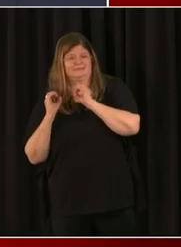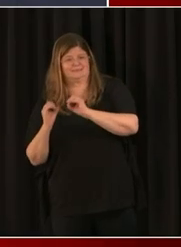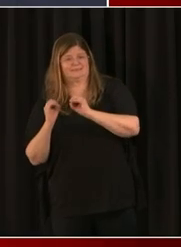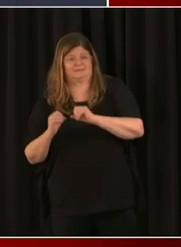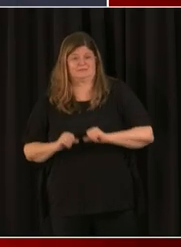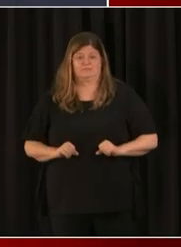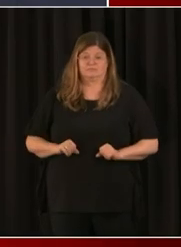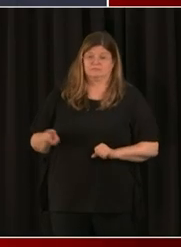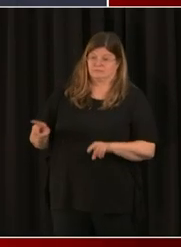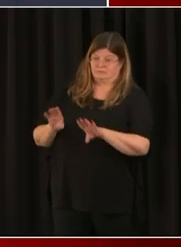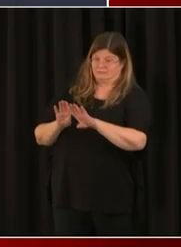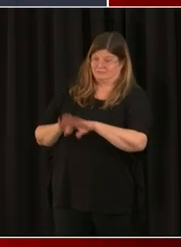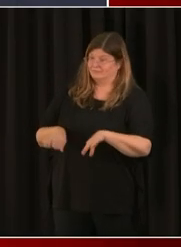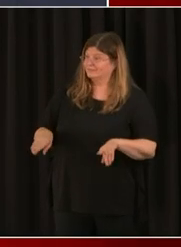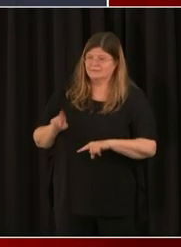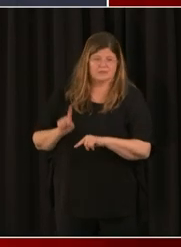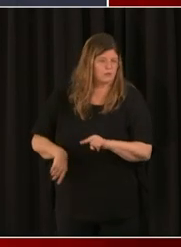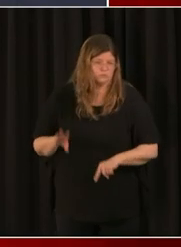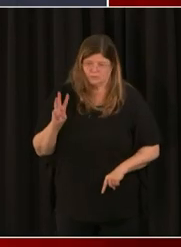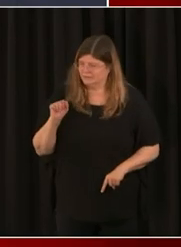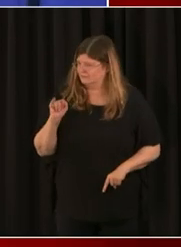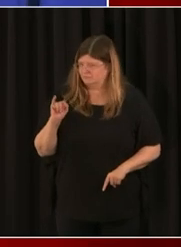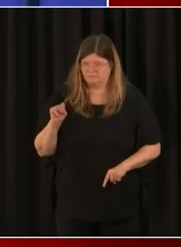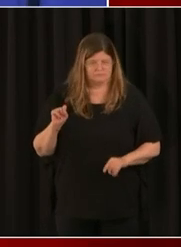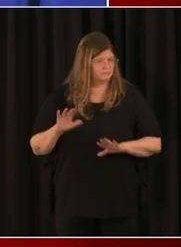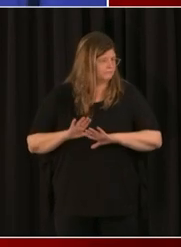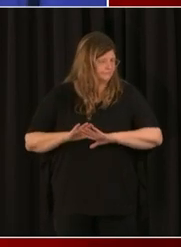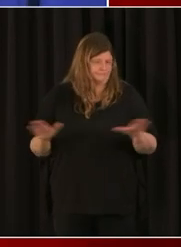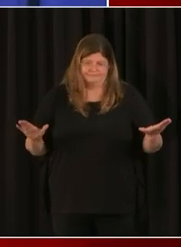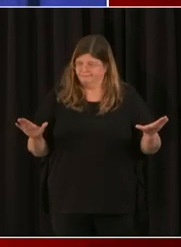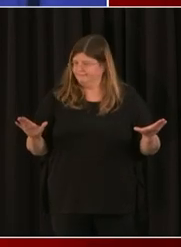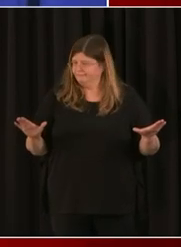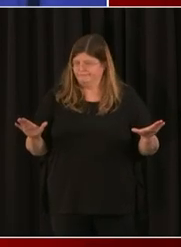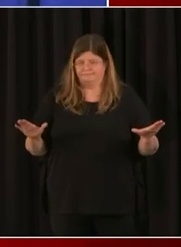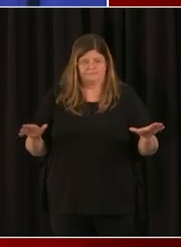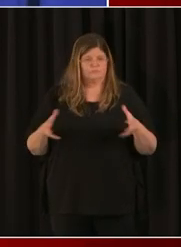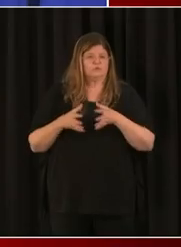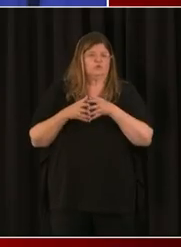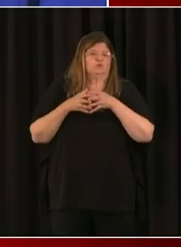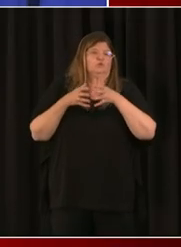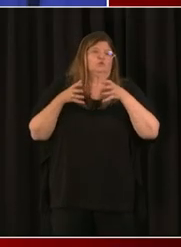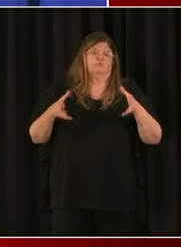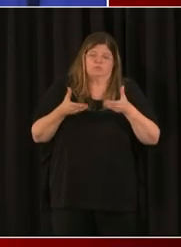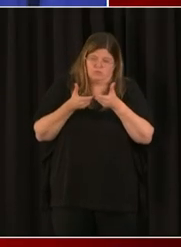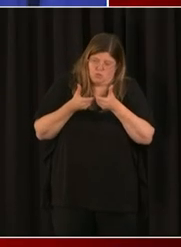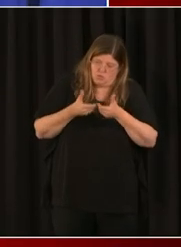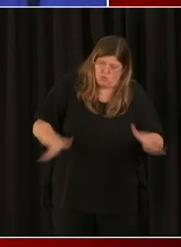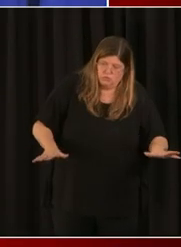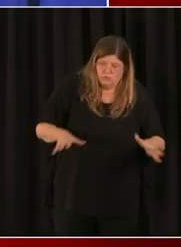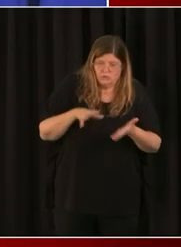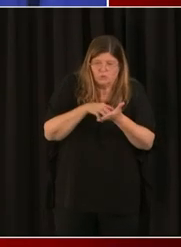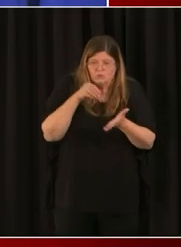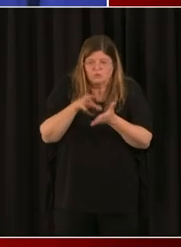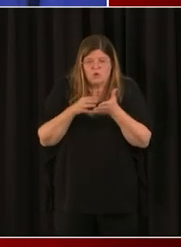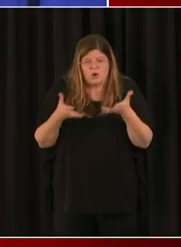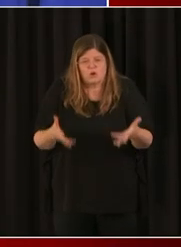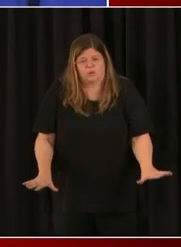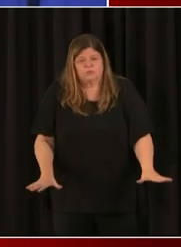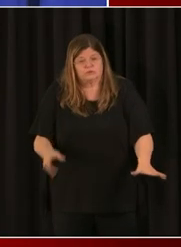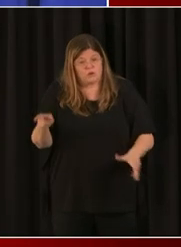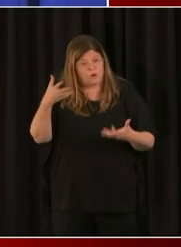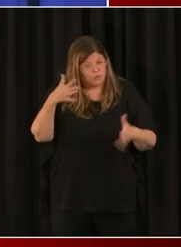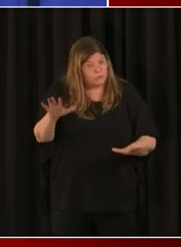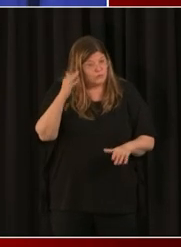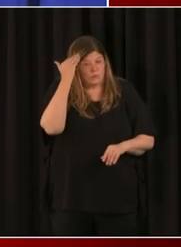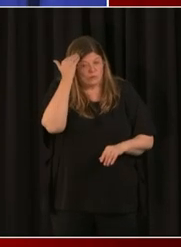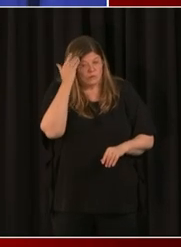can't wait, Amanda. Children can't wait. They have lost so much. And you have already heard